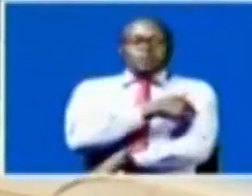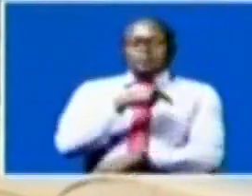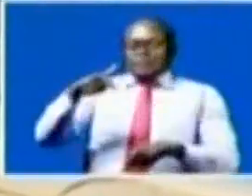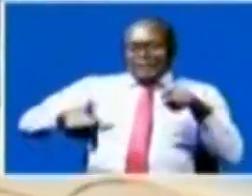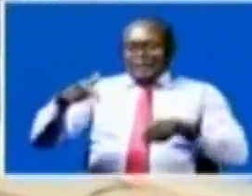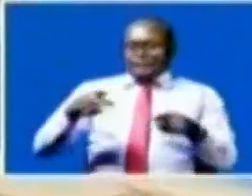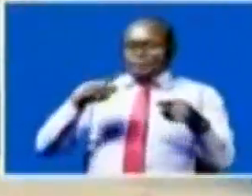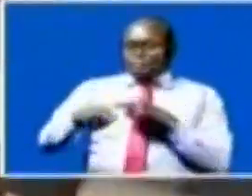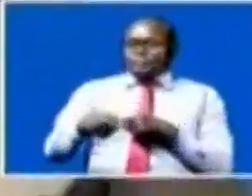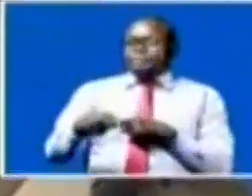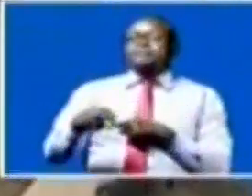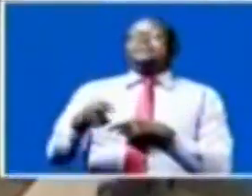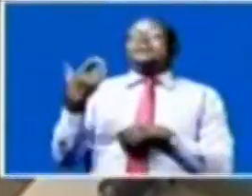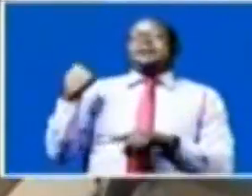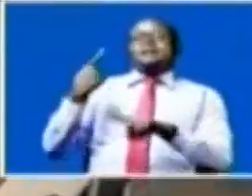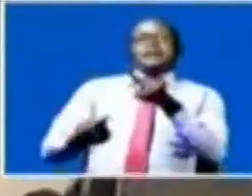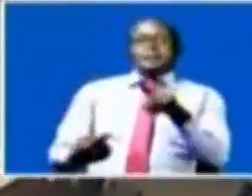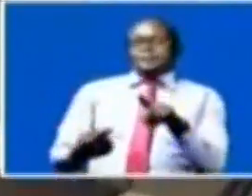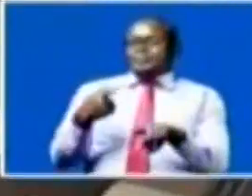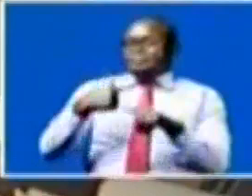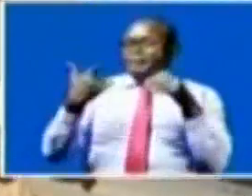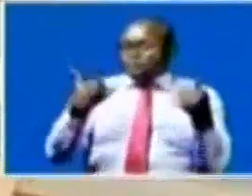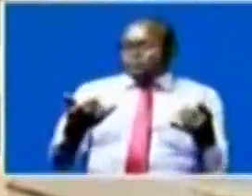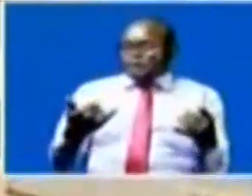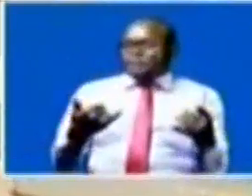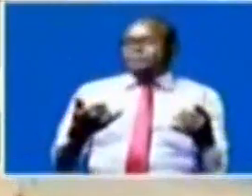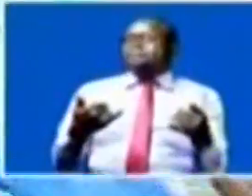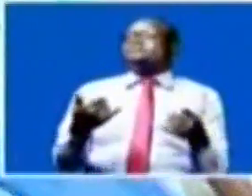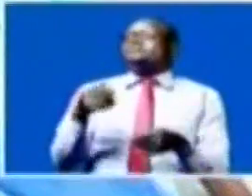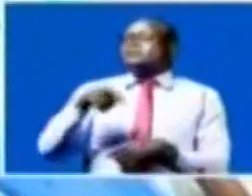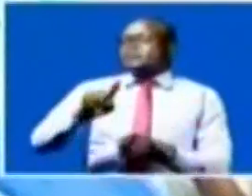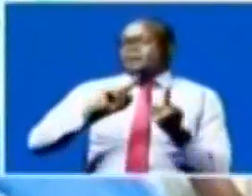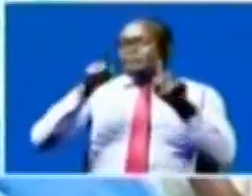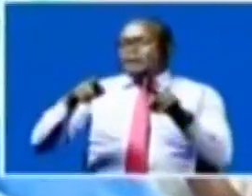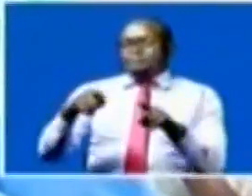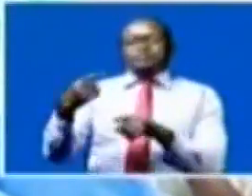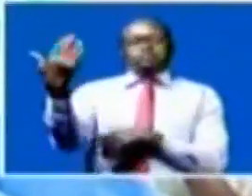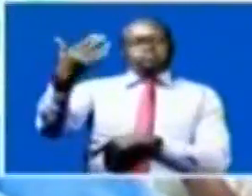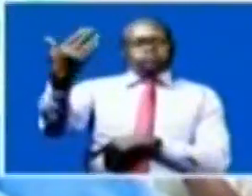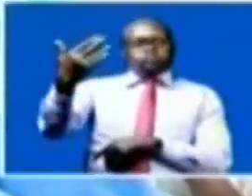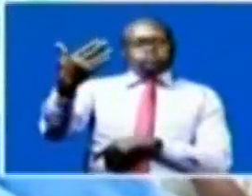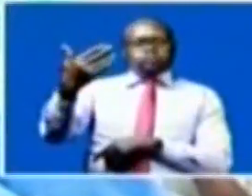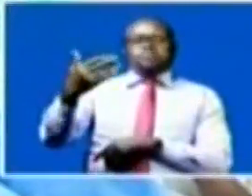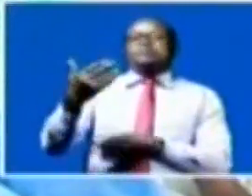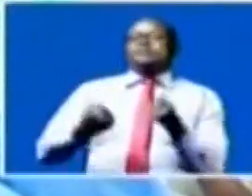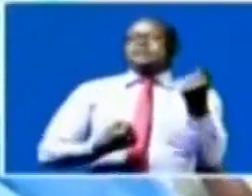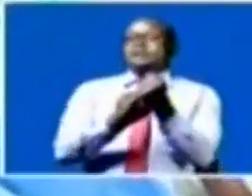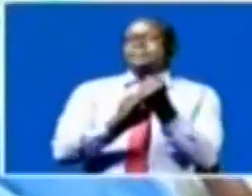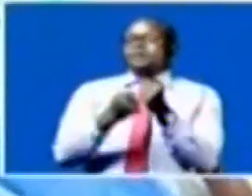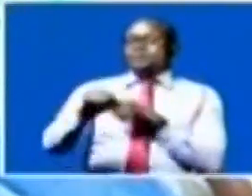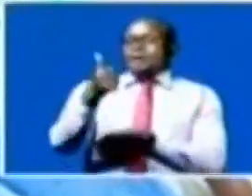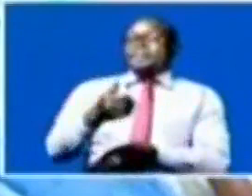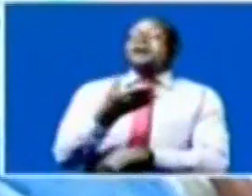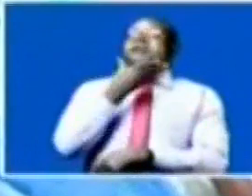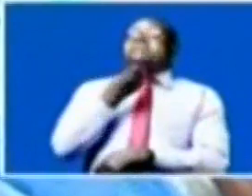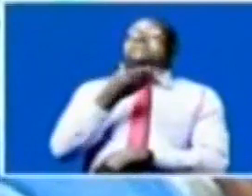amputated just below the knee last year. But today, he is a man on a mission. He is offering moral support to Patrick